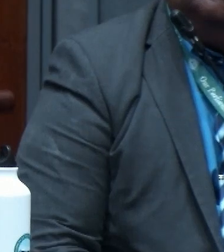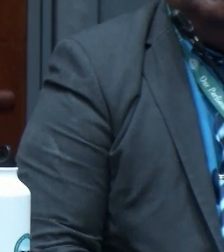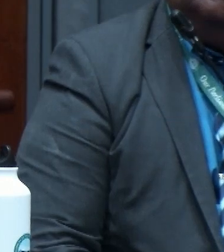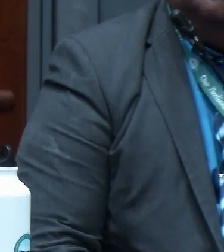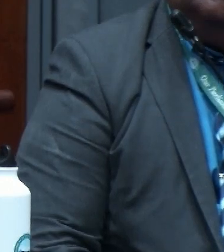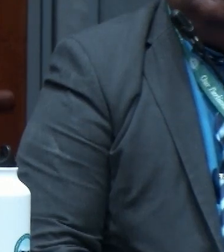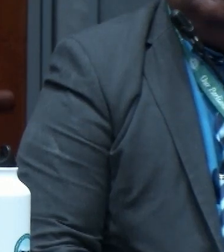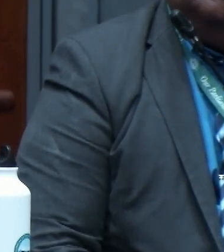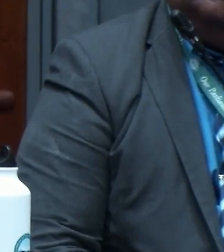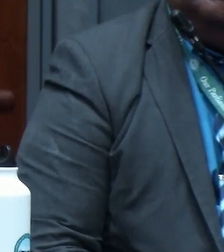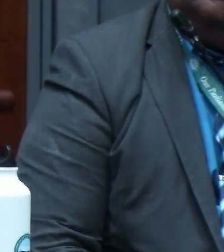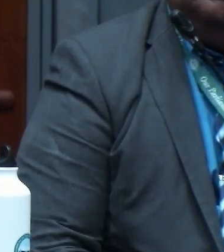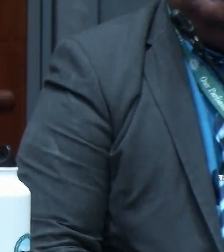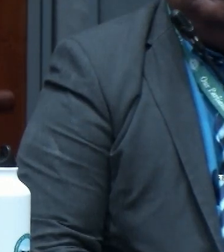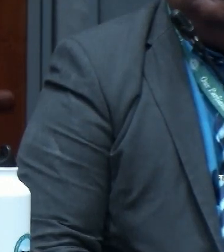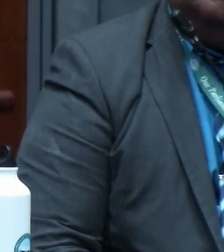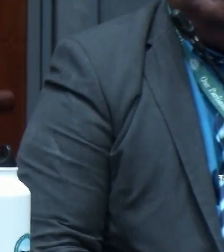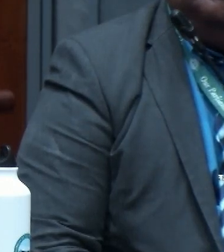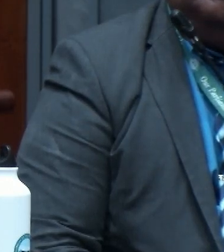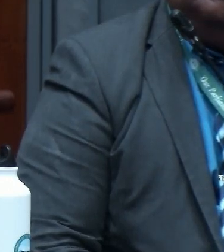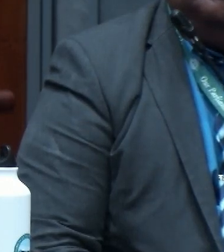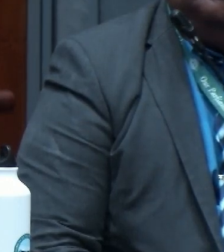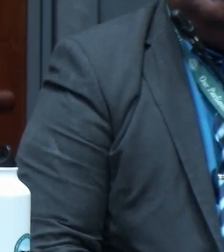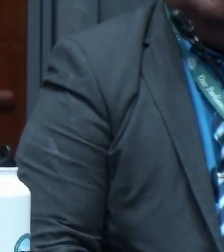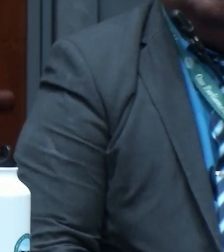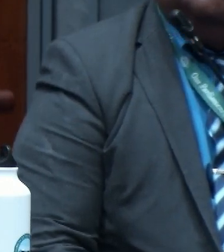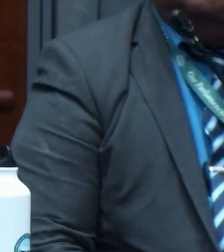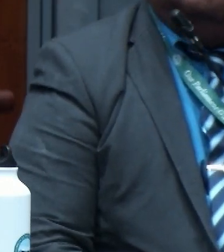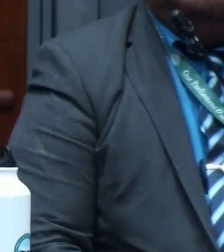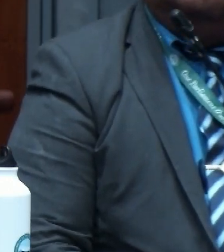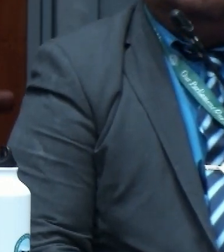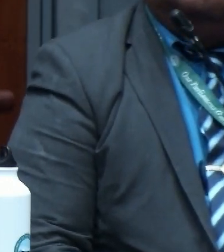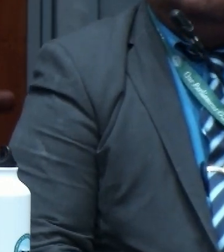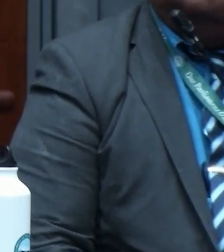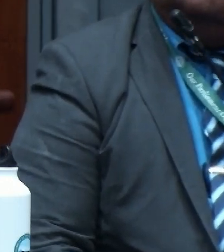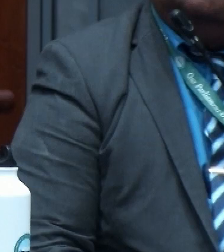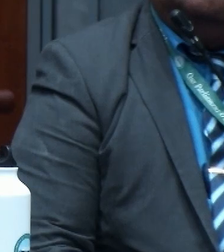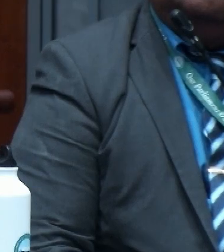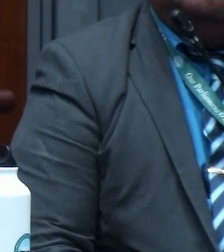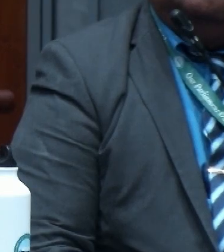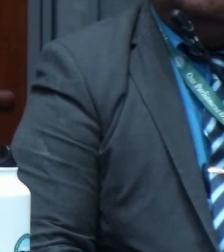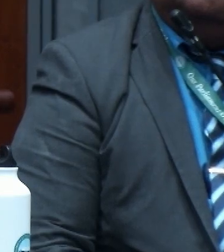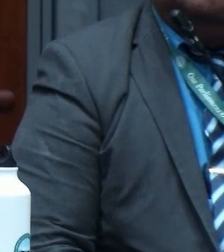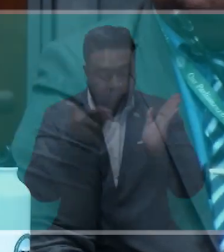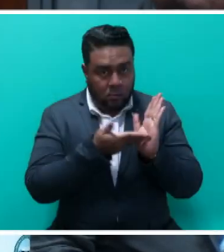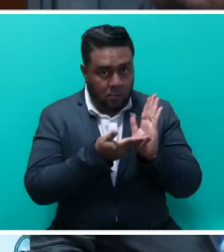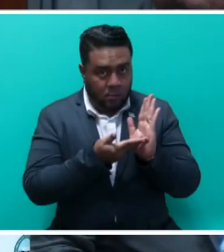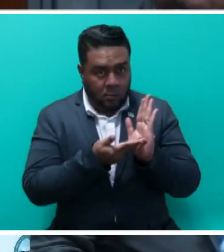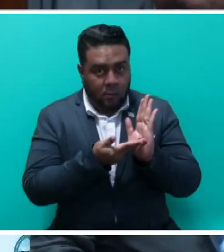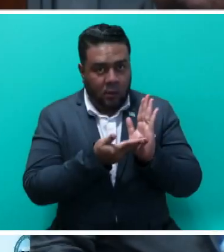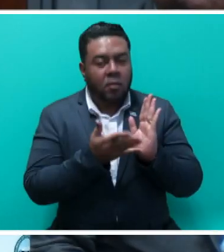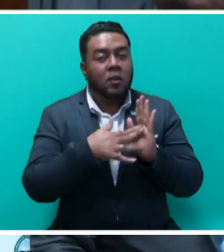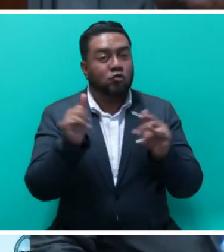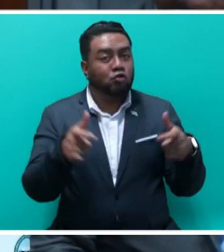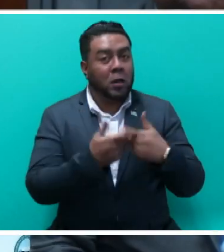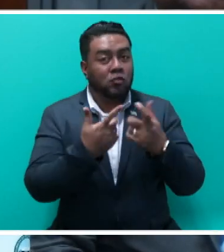sir, I raised today for you to address a pressing issue that has come to the attention of the Minister of Housing and Local Government. Concerns the challenges